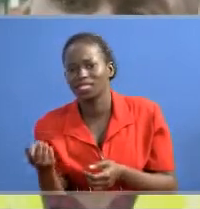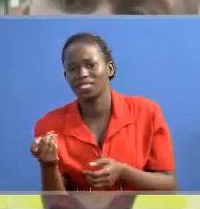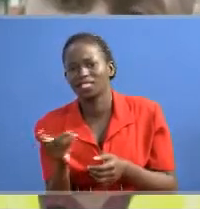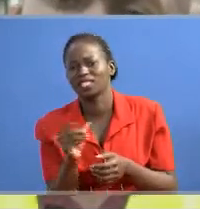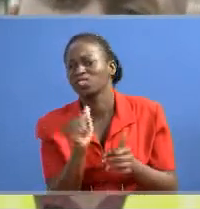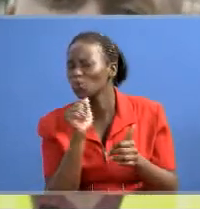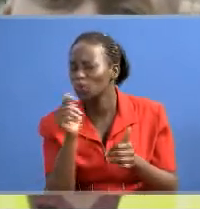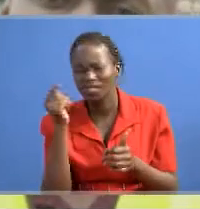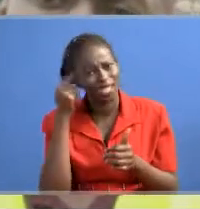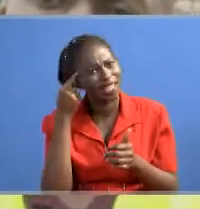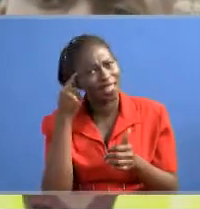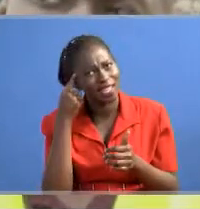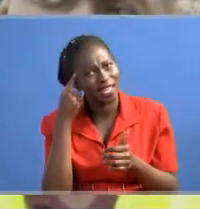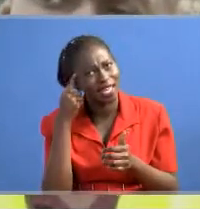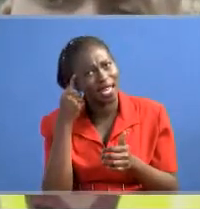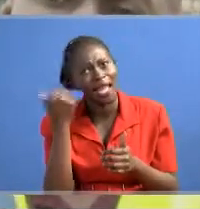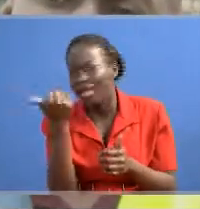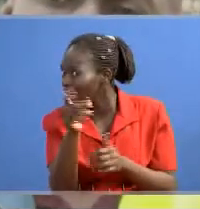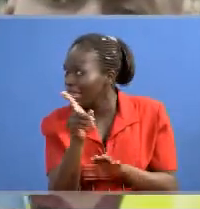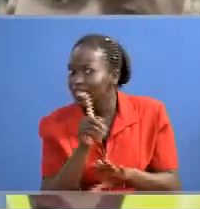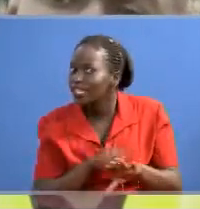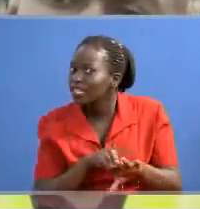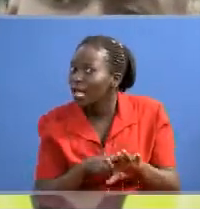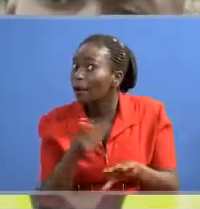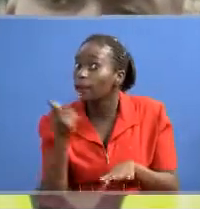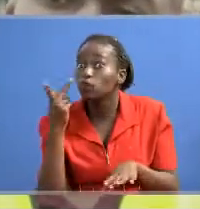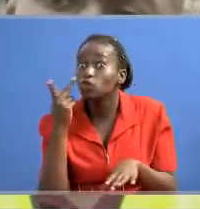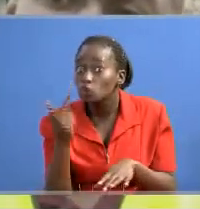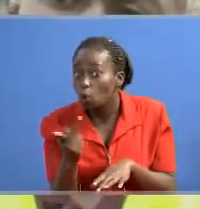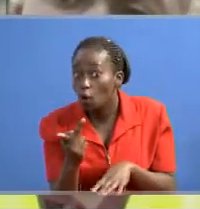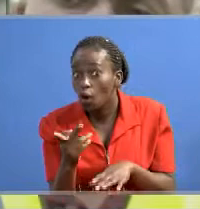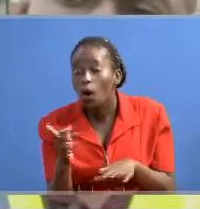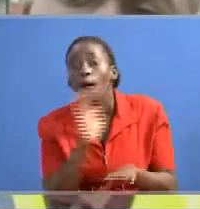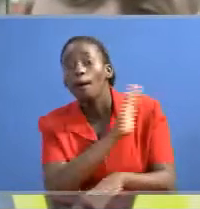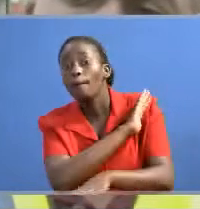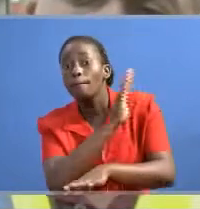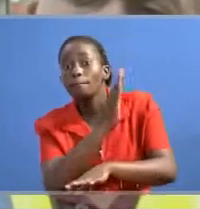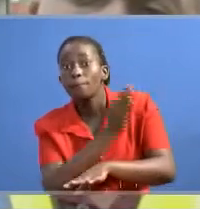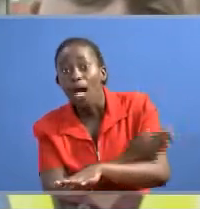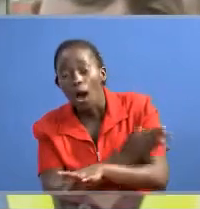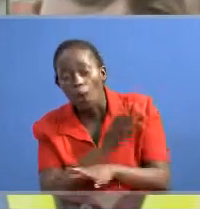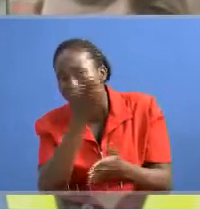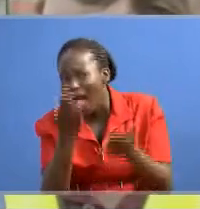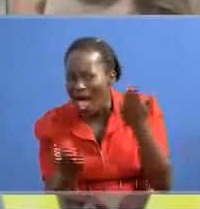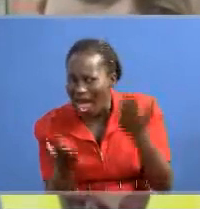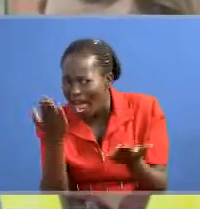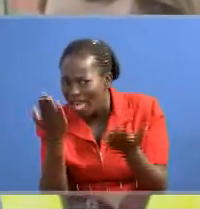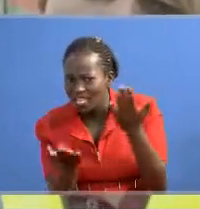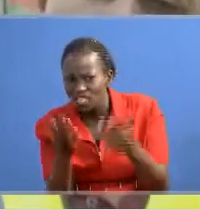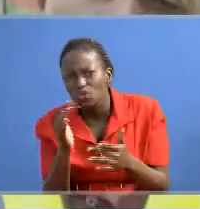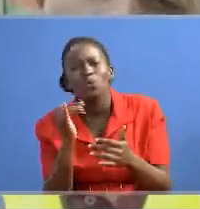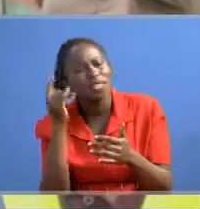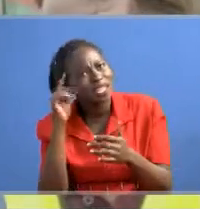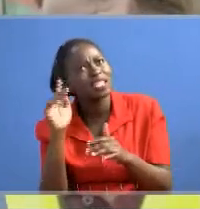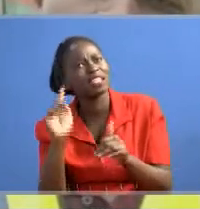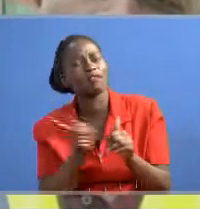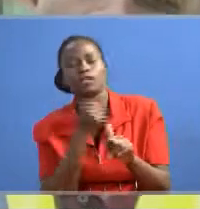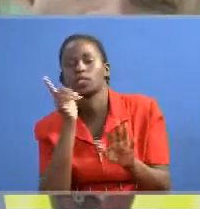don't even think there is any time I saw power rationing. And I think this is the first